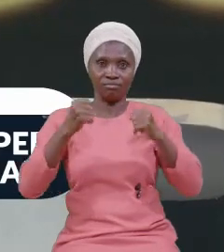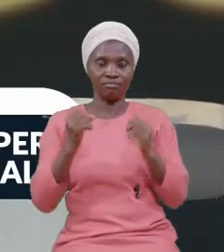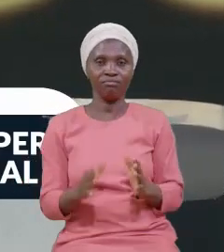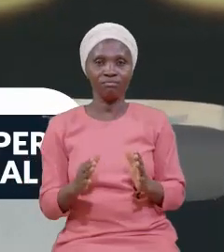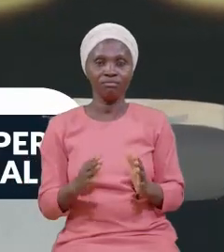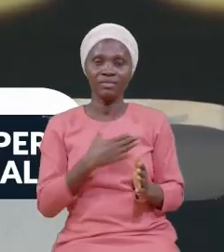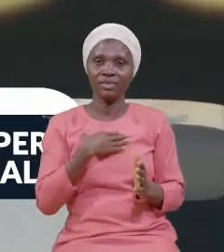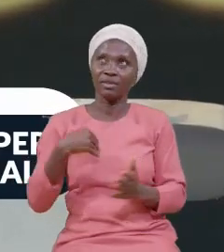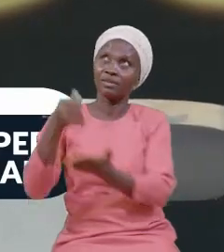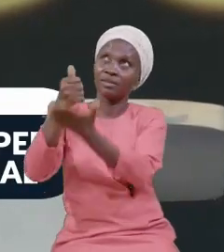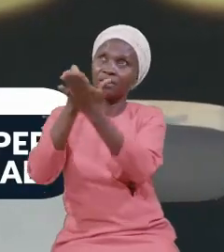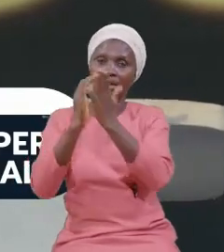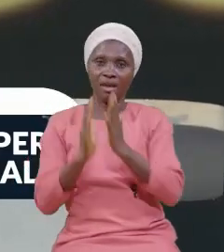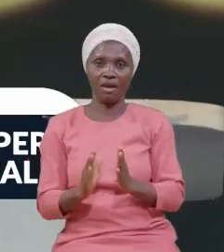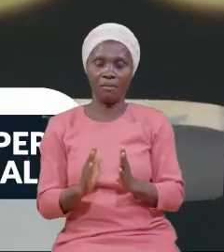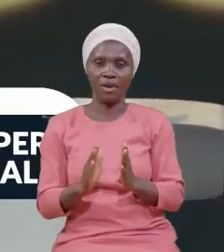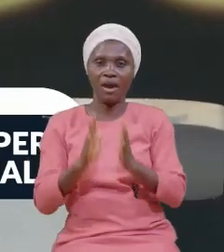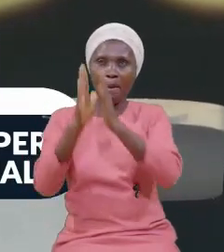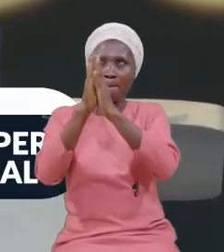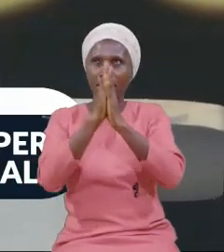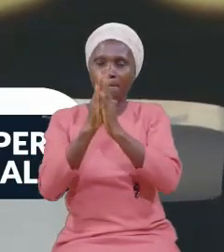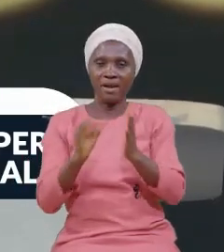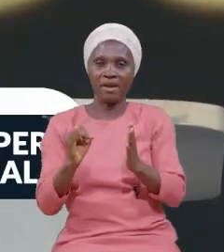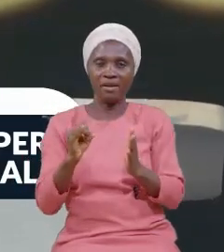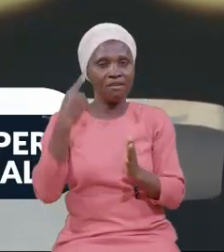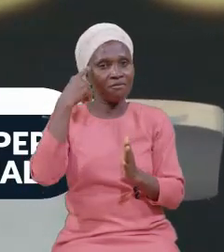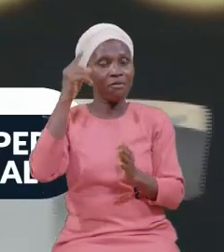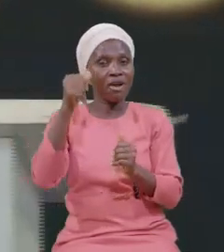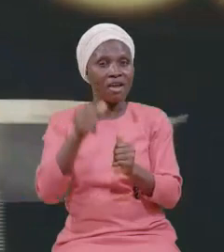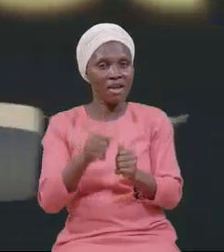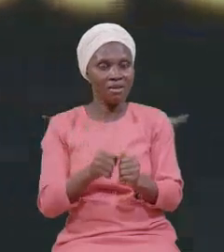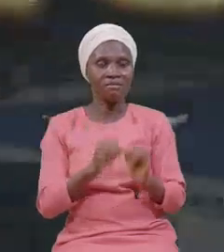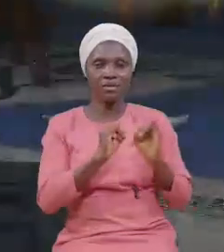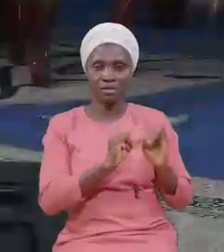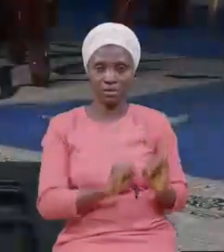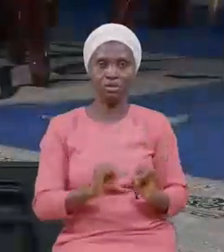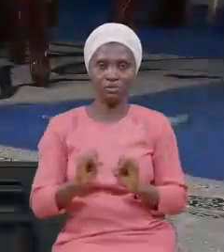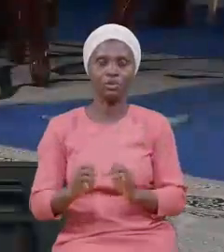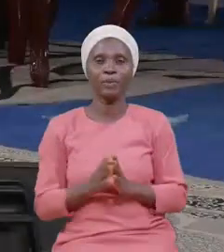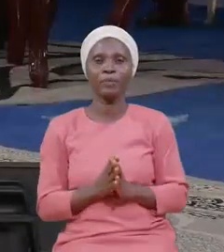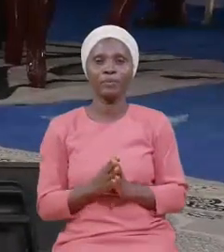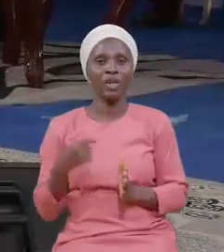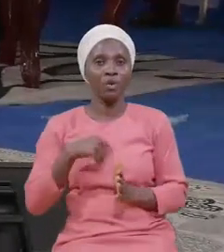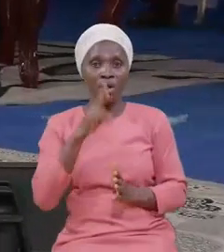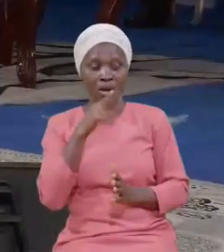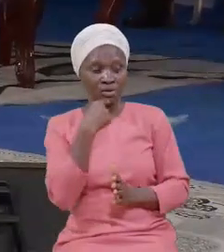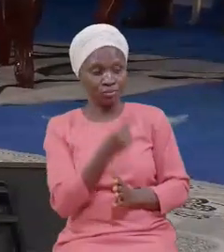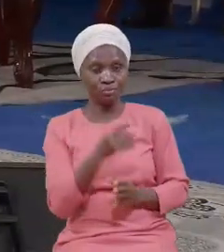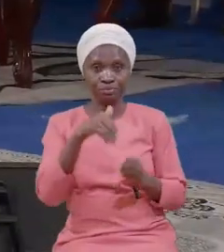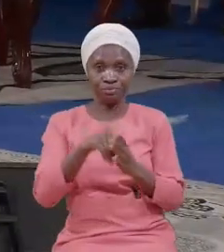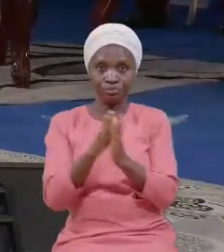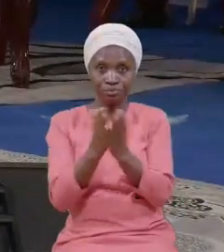helper, interceding for every individual. We're told in Isaiah